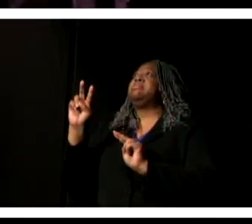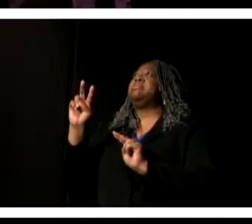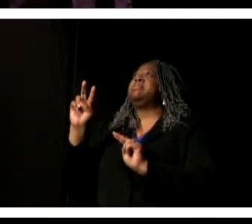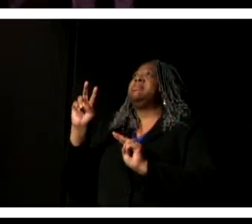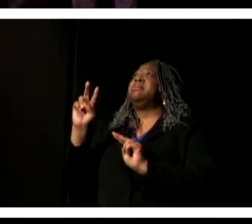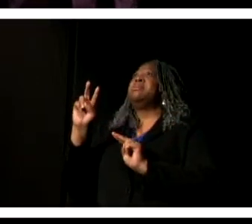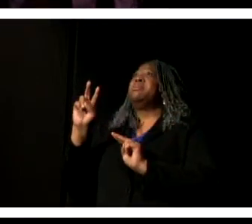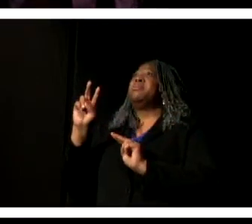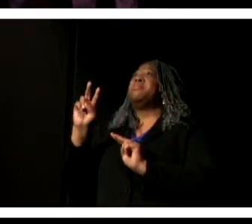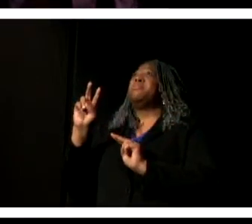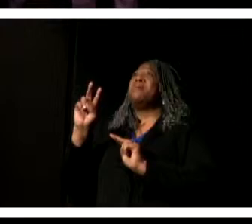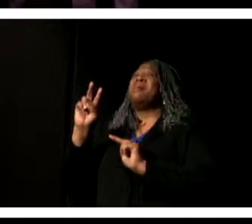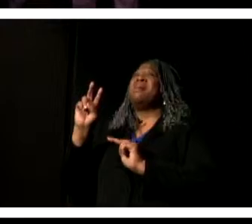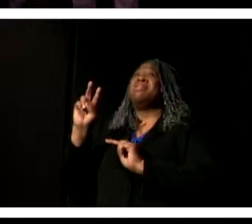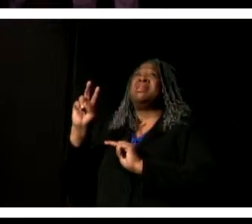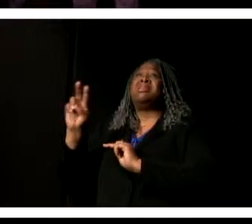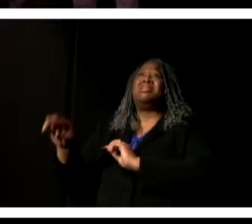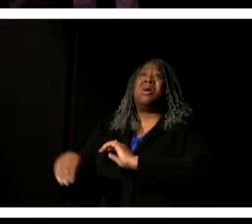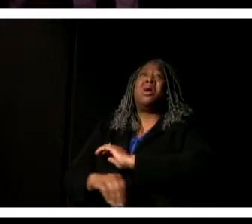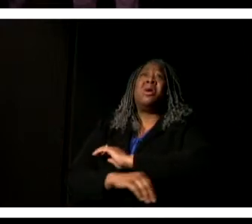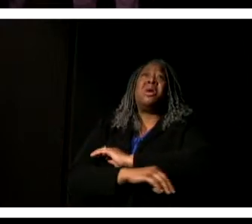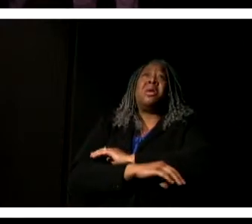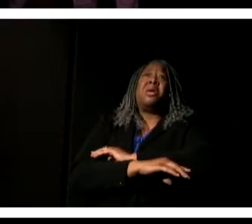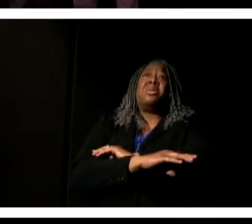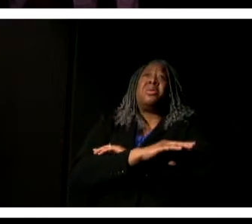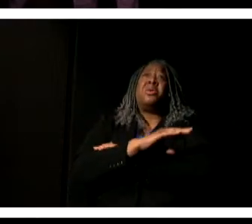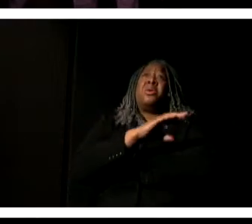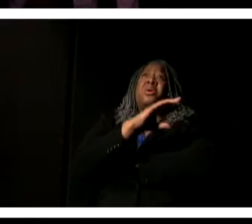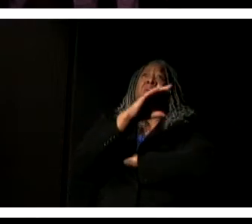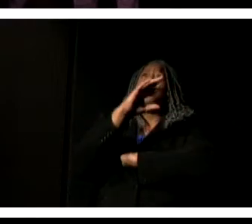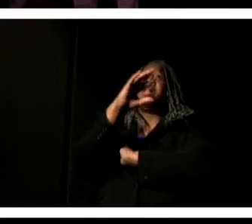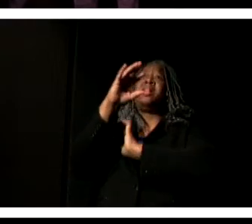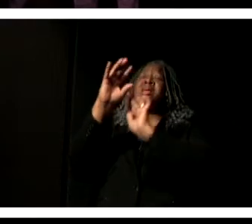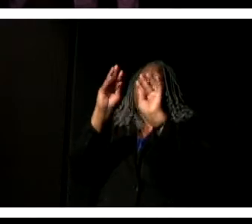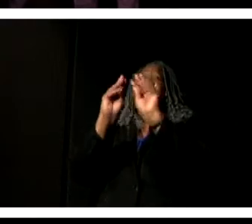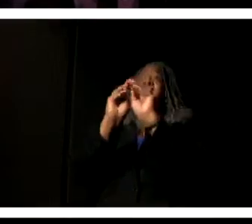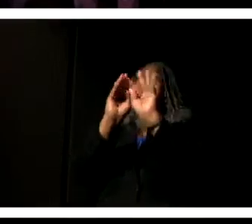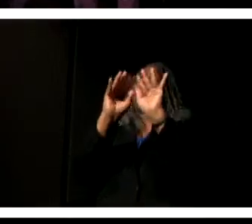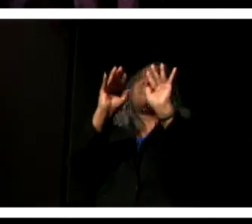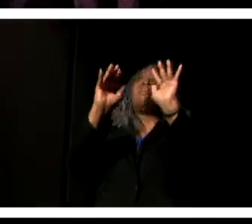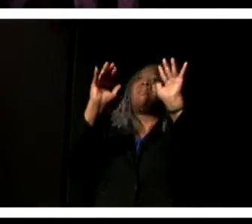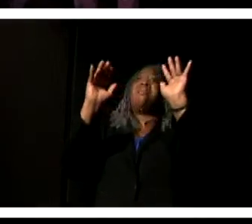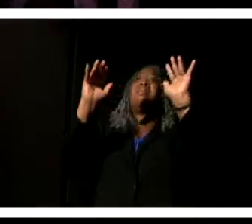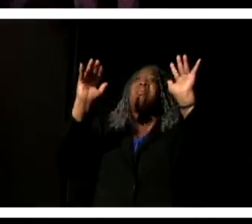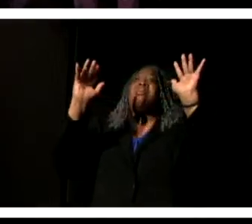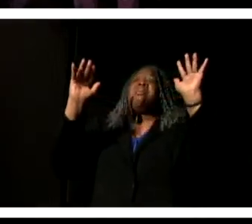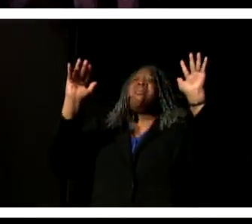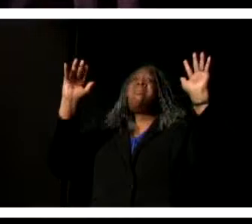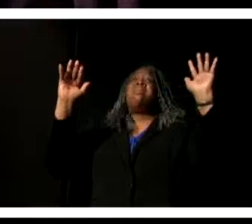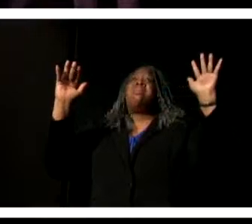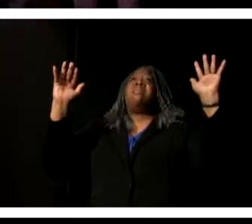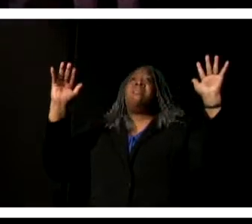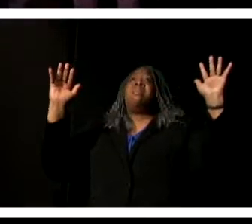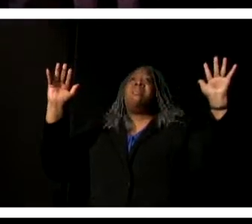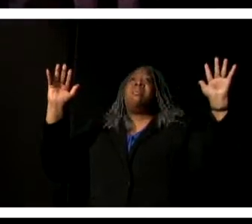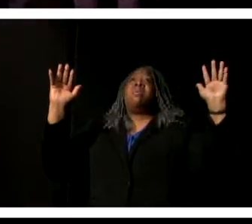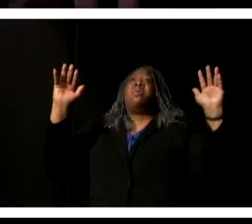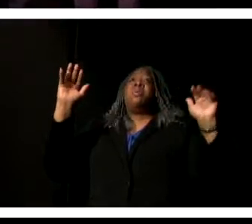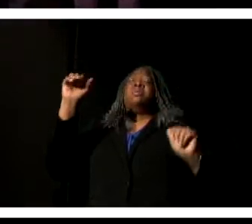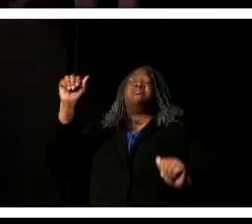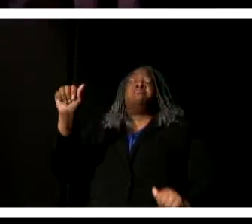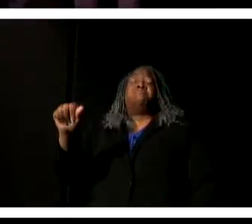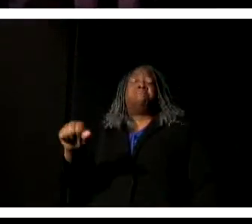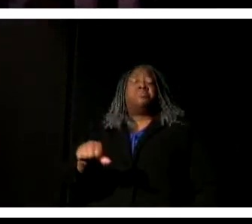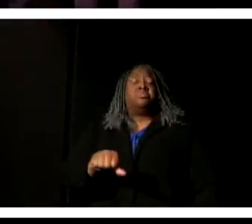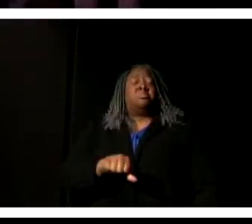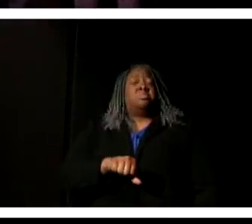see by the dawn's early light